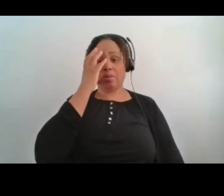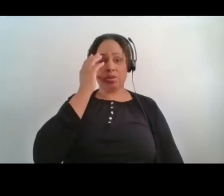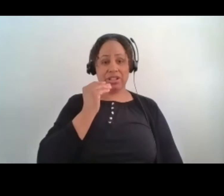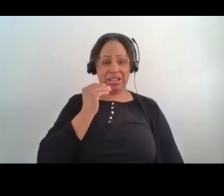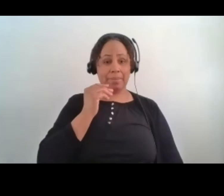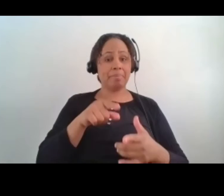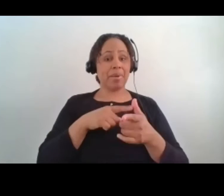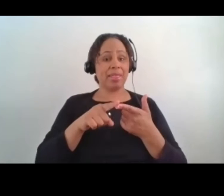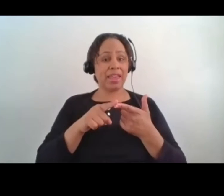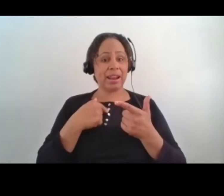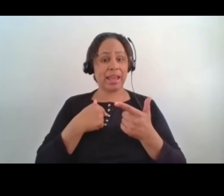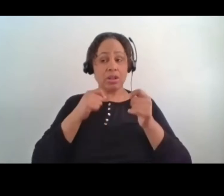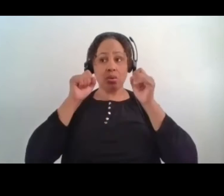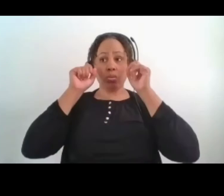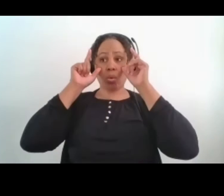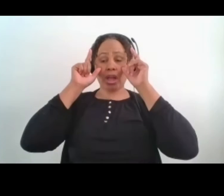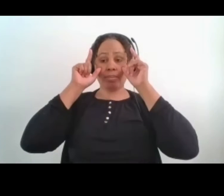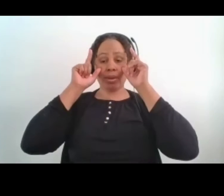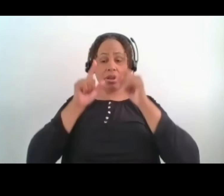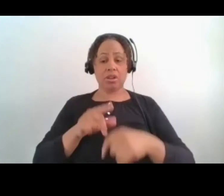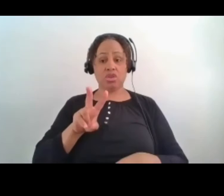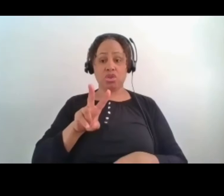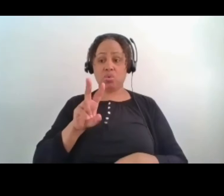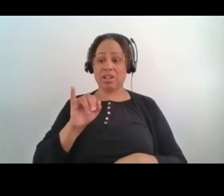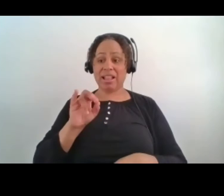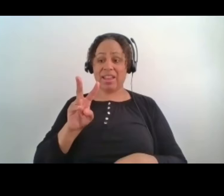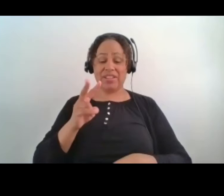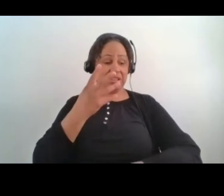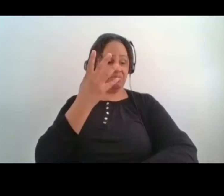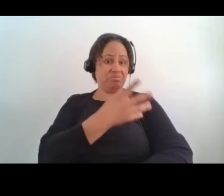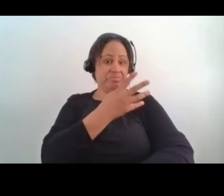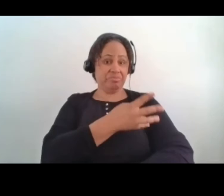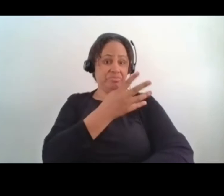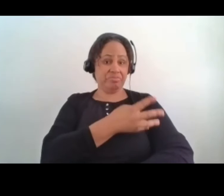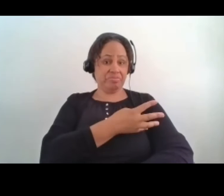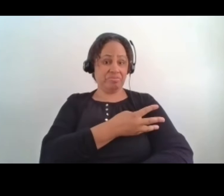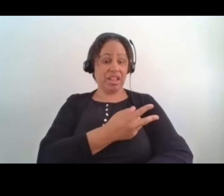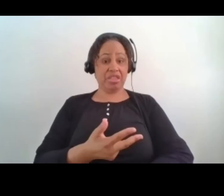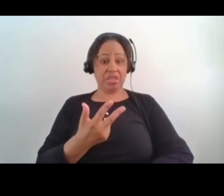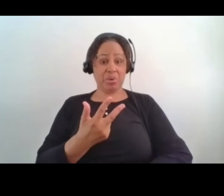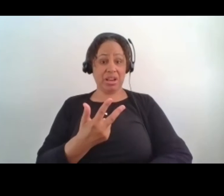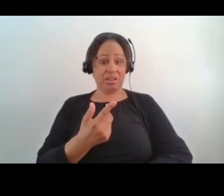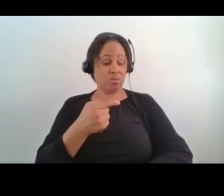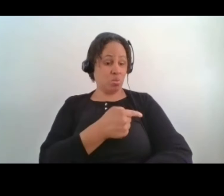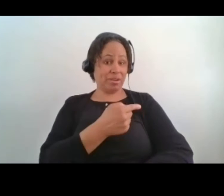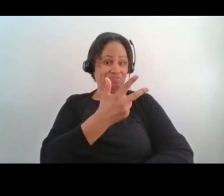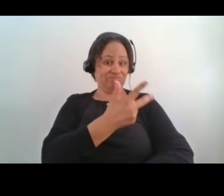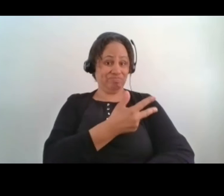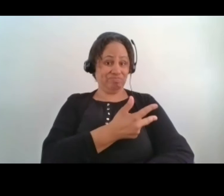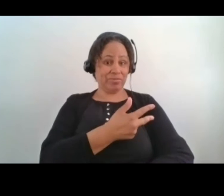2 in one arm and 1 in the other. And it was a very difficult, it was very painful.